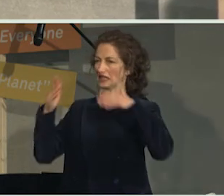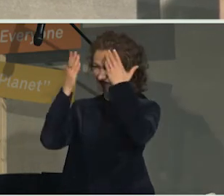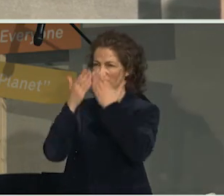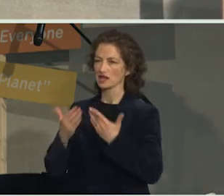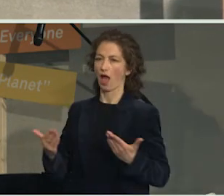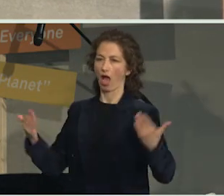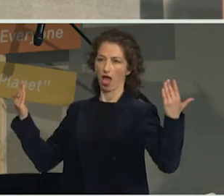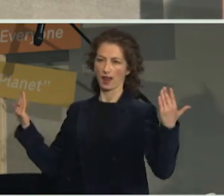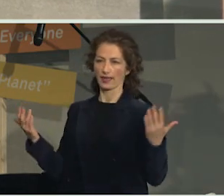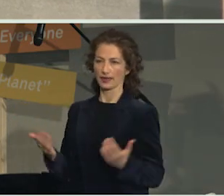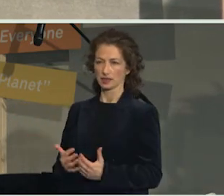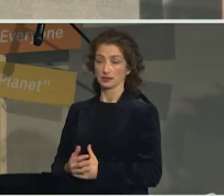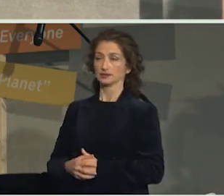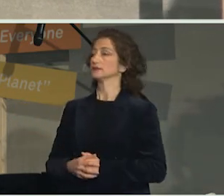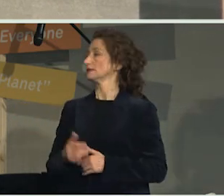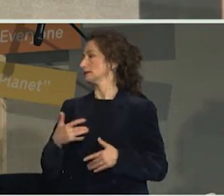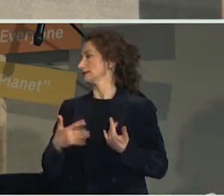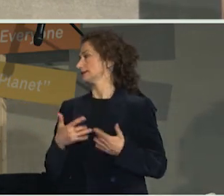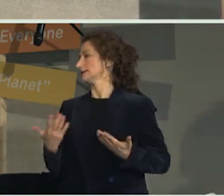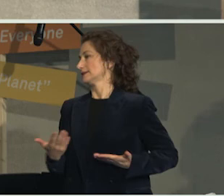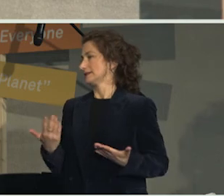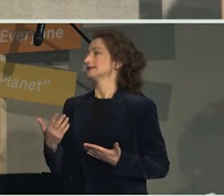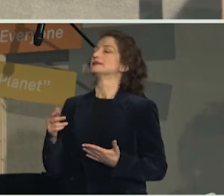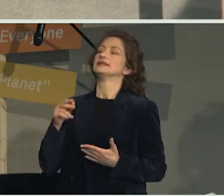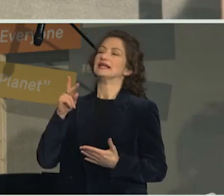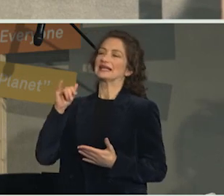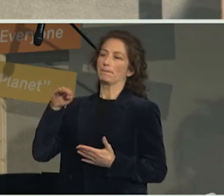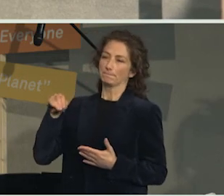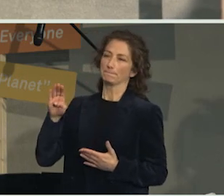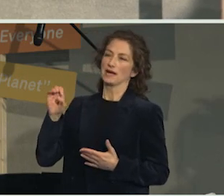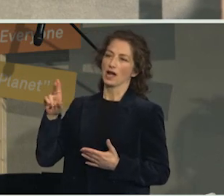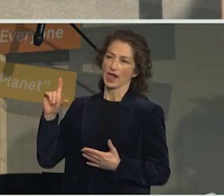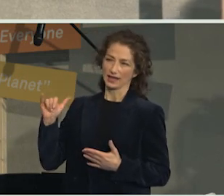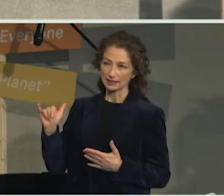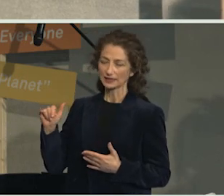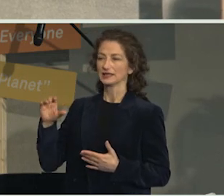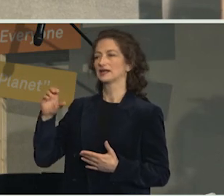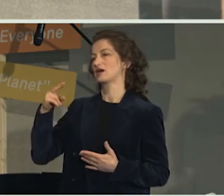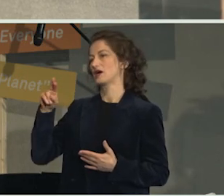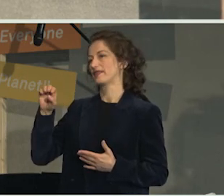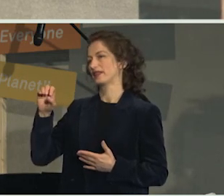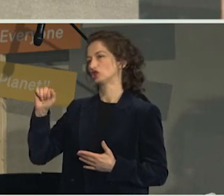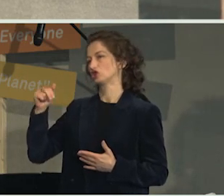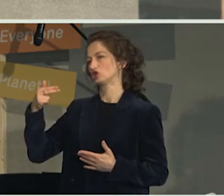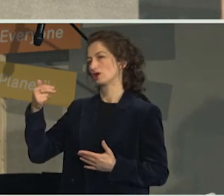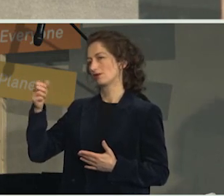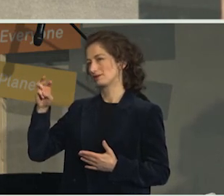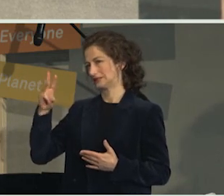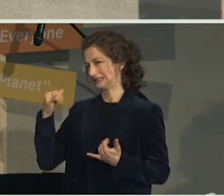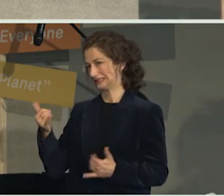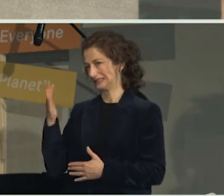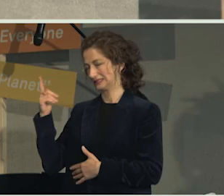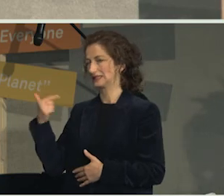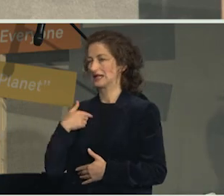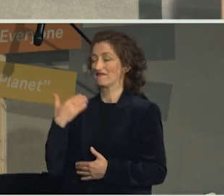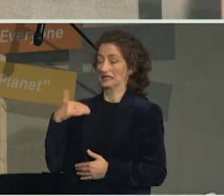Okay, so I'm really excited that Professor Kimberlé Crenshaw is gonna come up here and speak. I remember my homegirl in Atlanta first sent me your work,